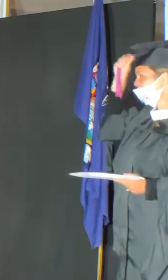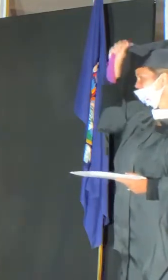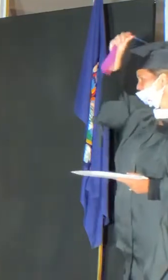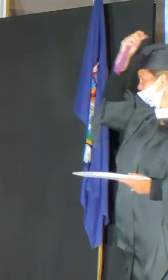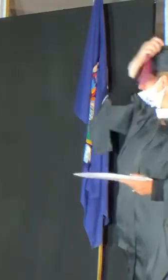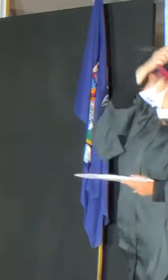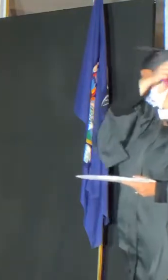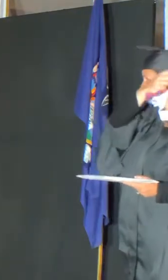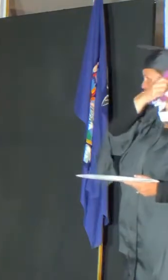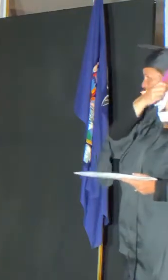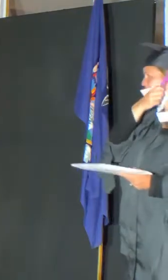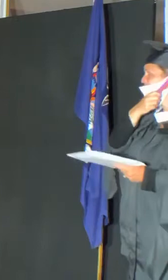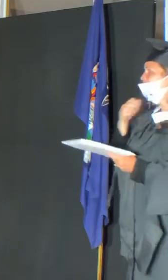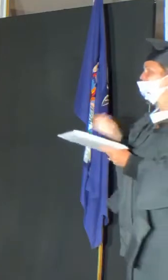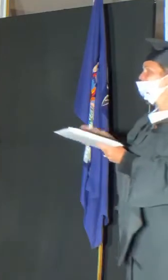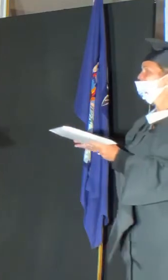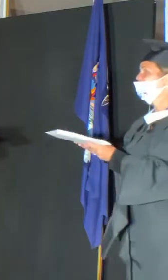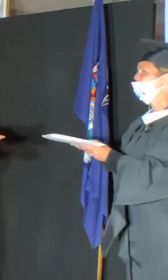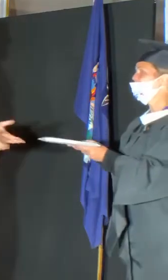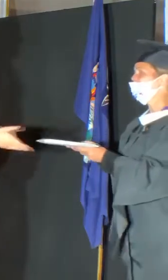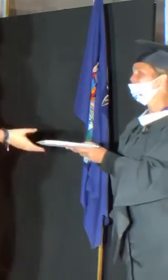Jason Byfield.